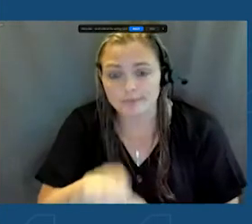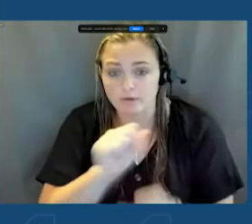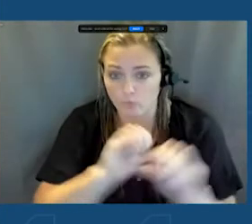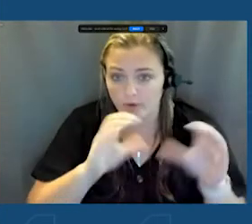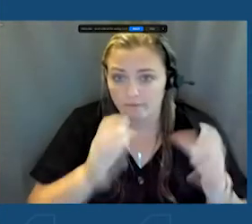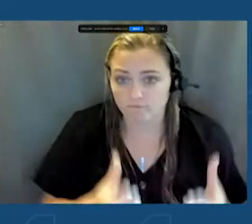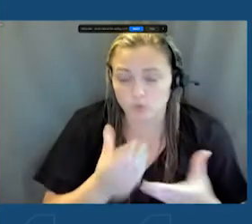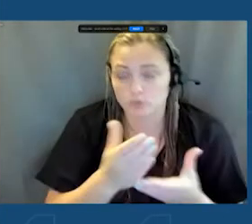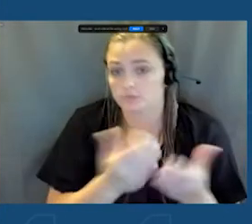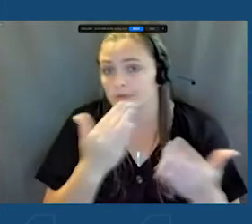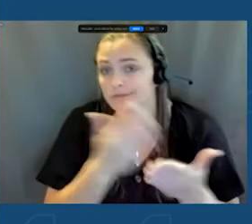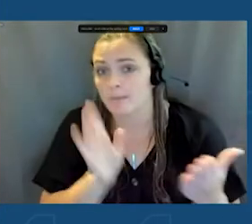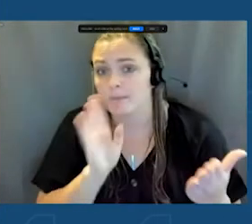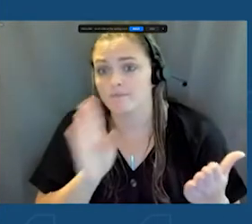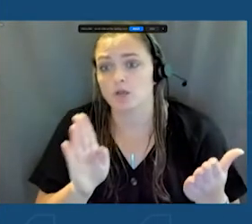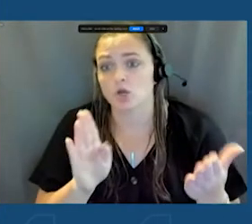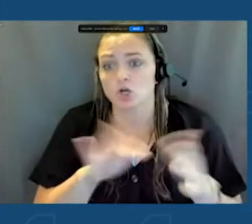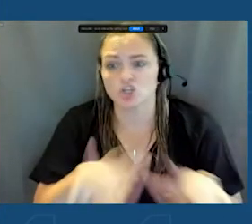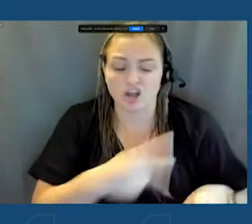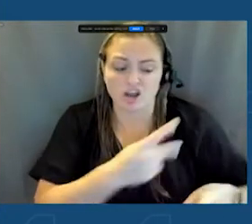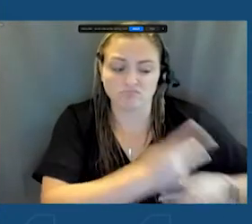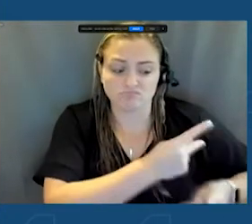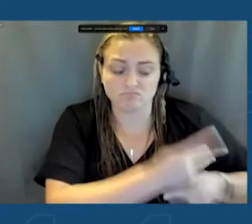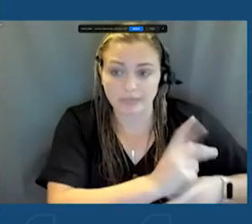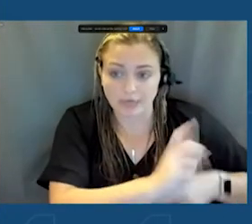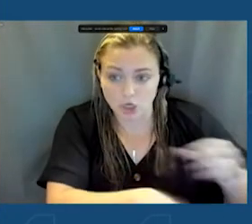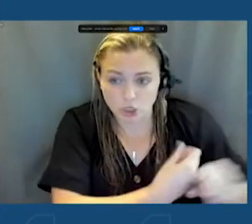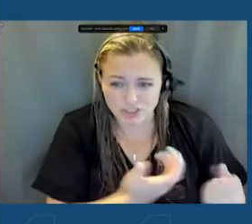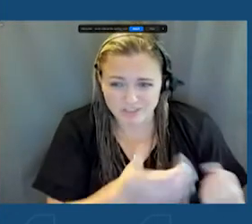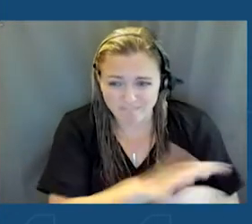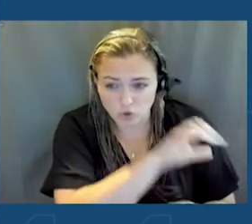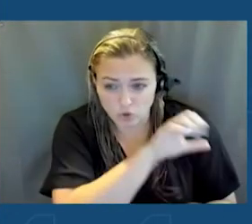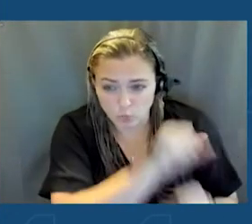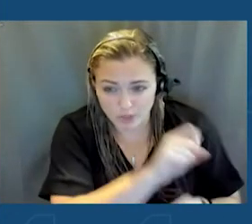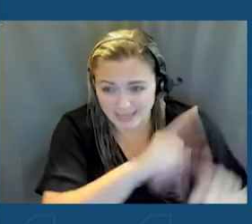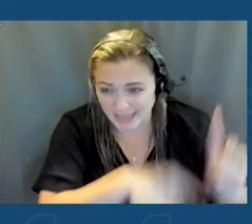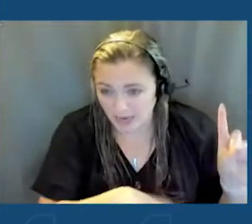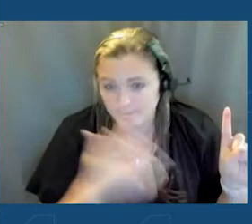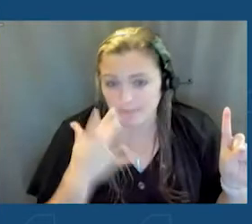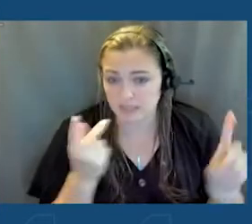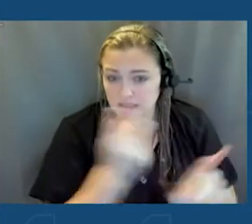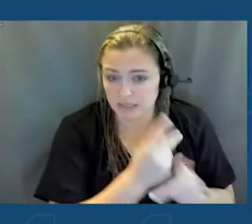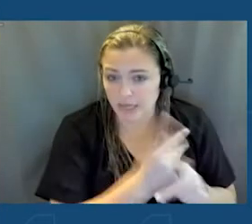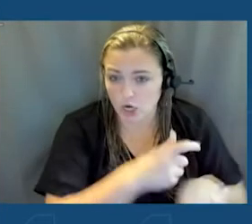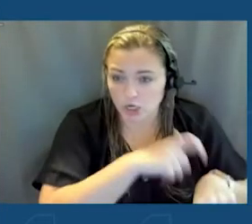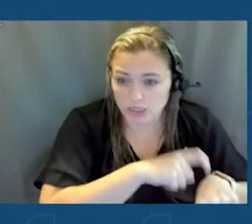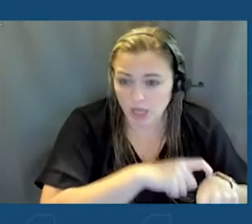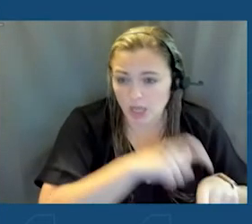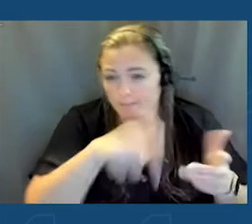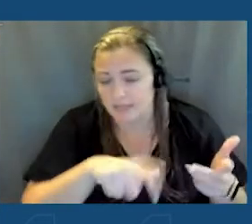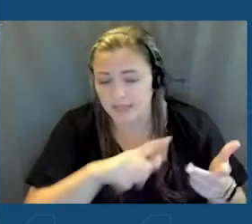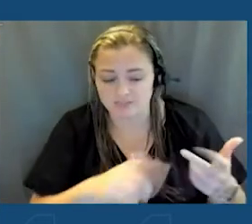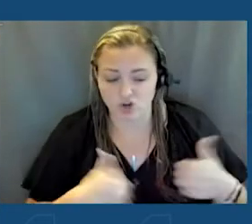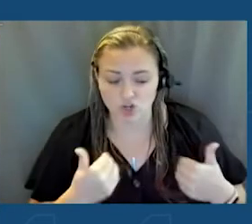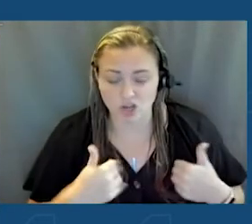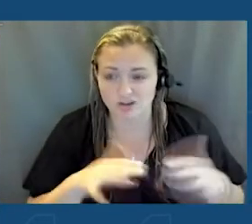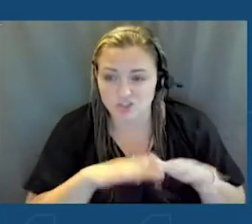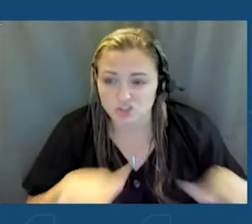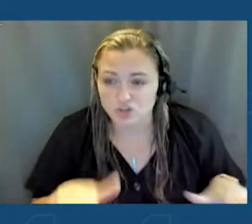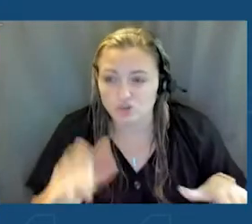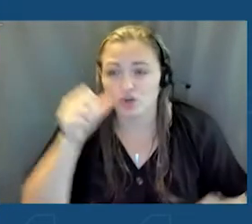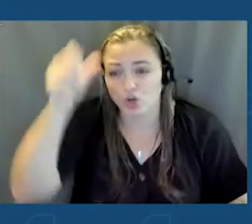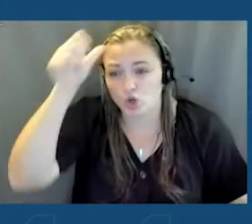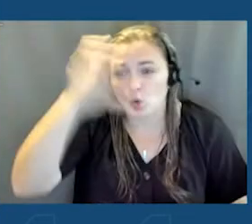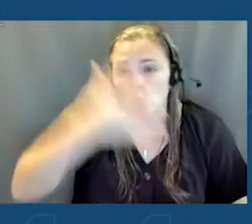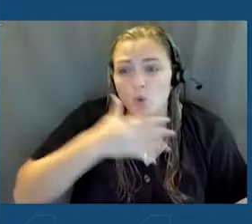of their childbearing years will not be able to be fully employed because of care needs, both for young children and for older adults and aging